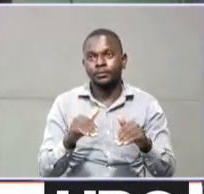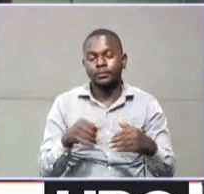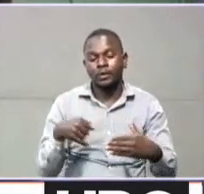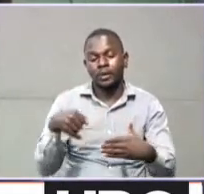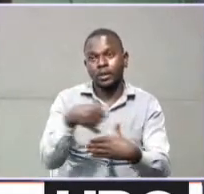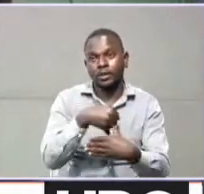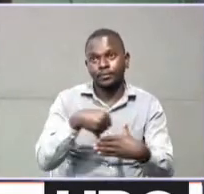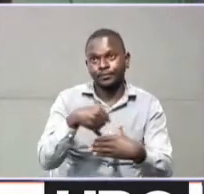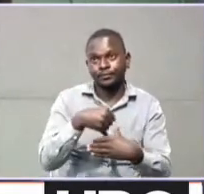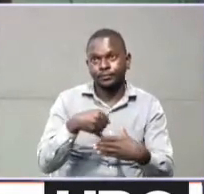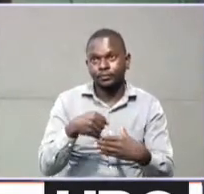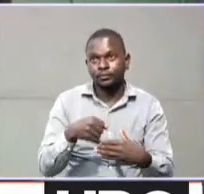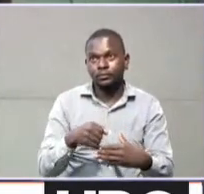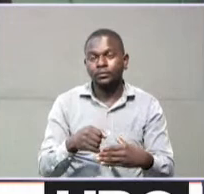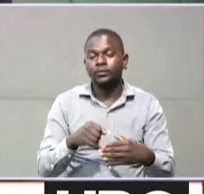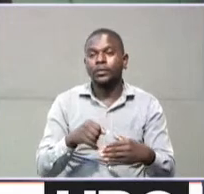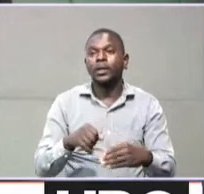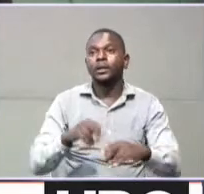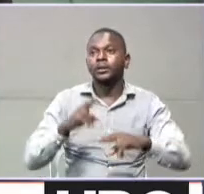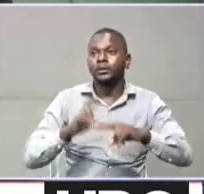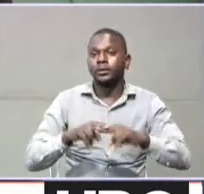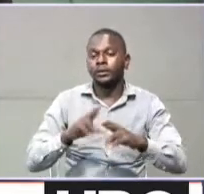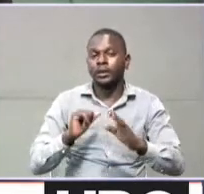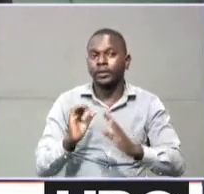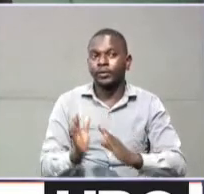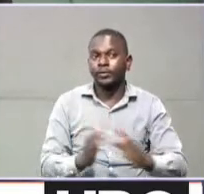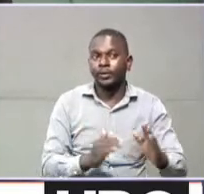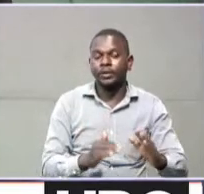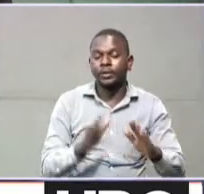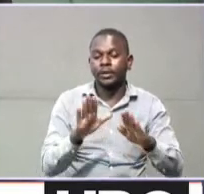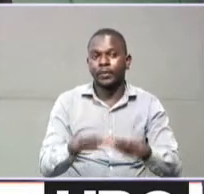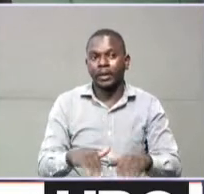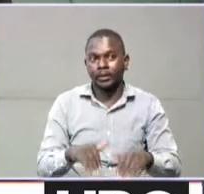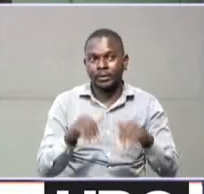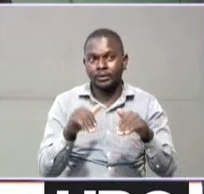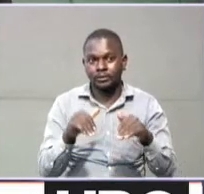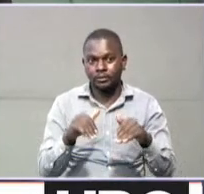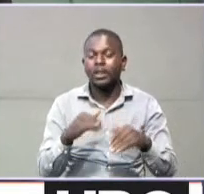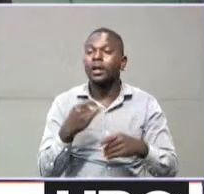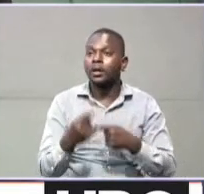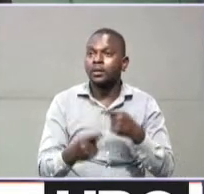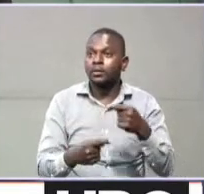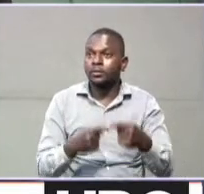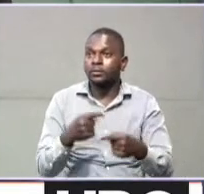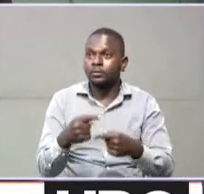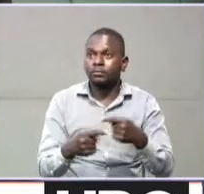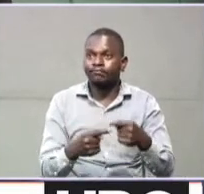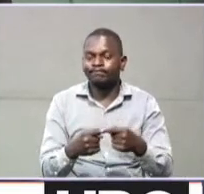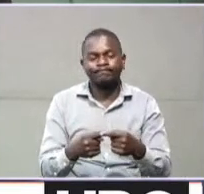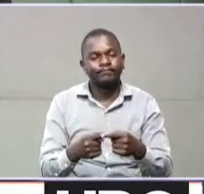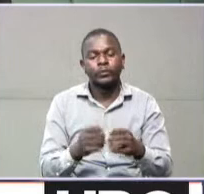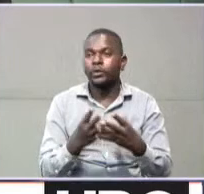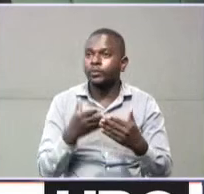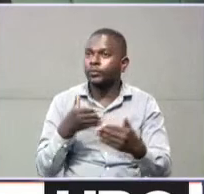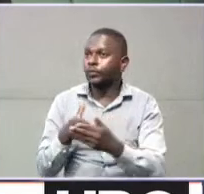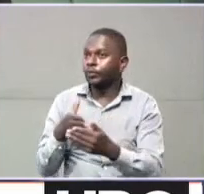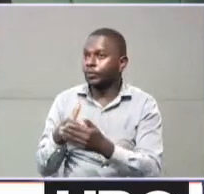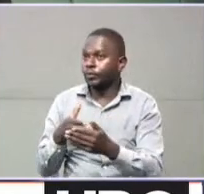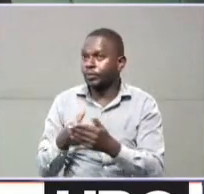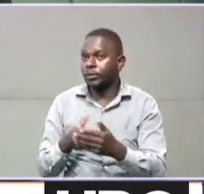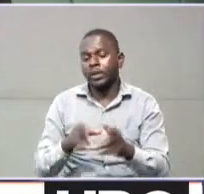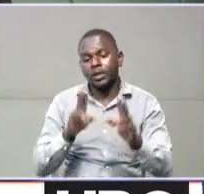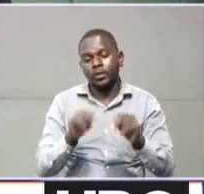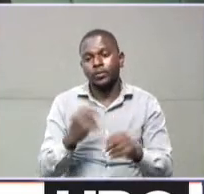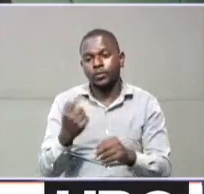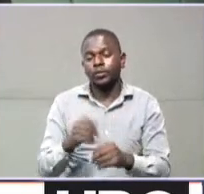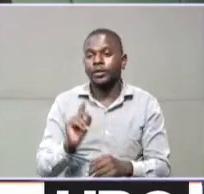including the sitting arrangement in parliament continues to be out of reach from not